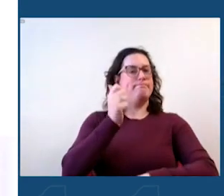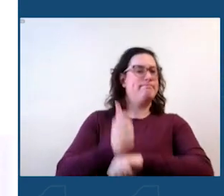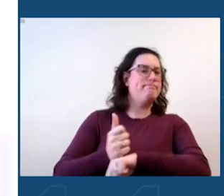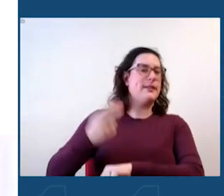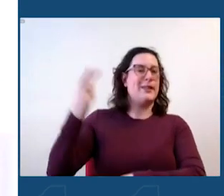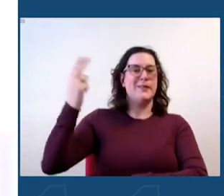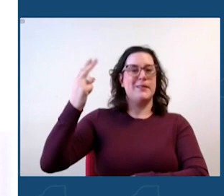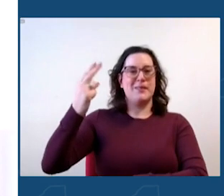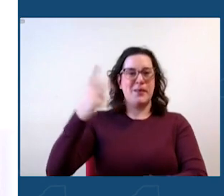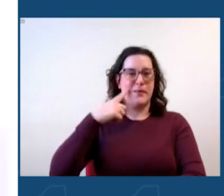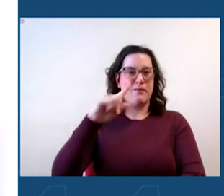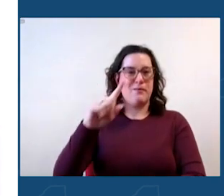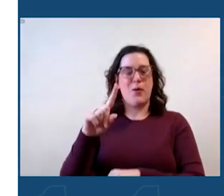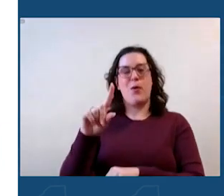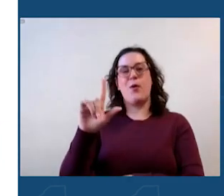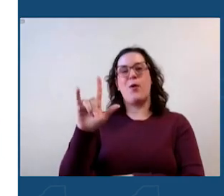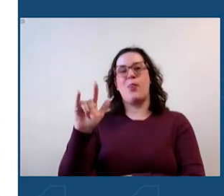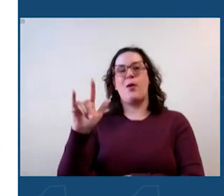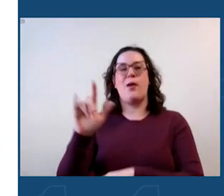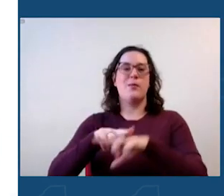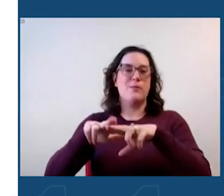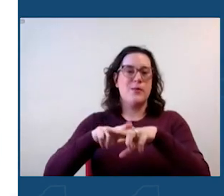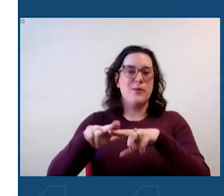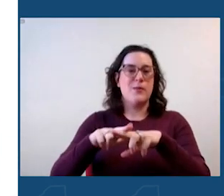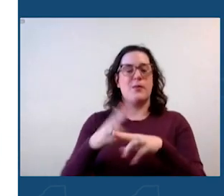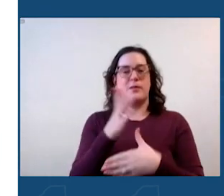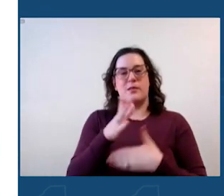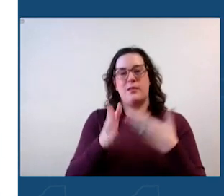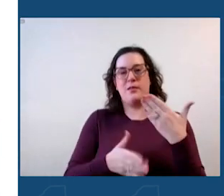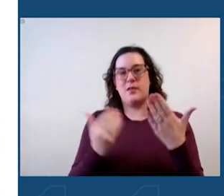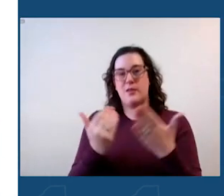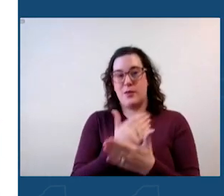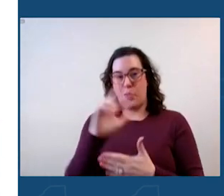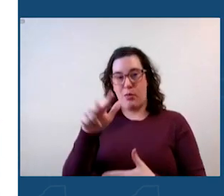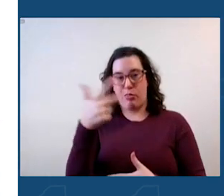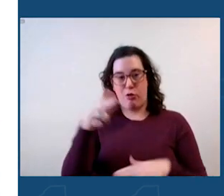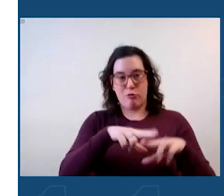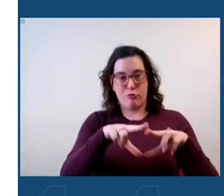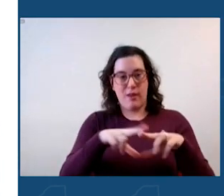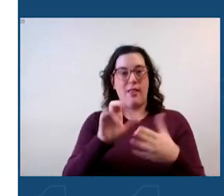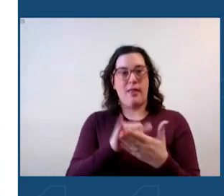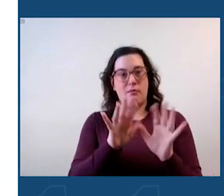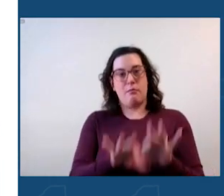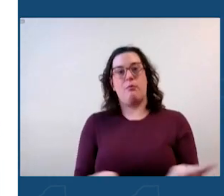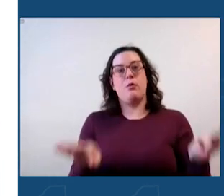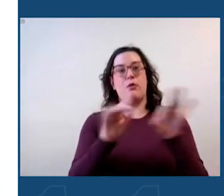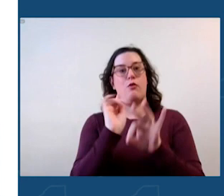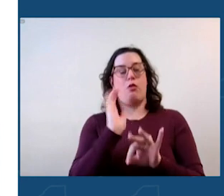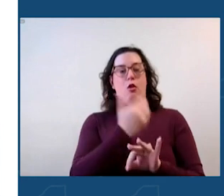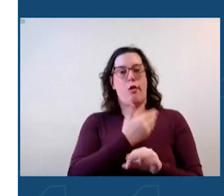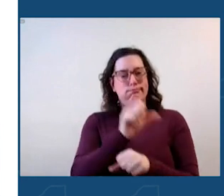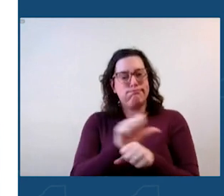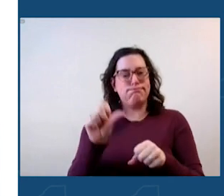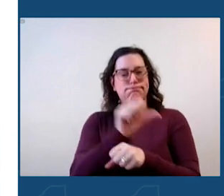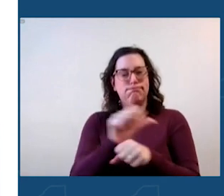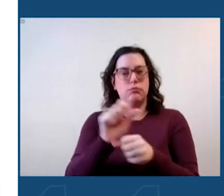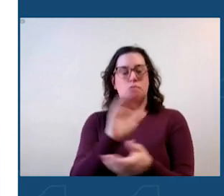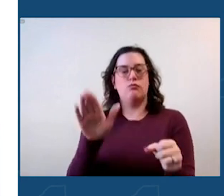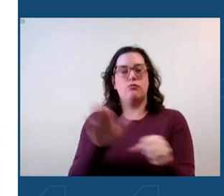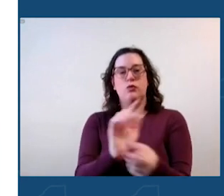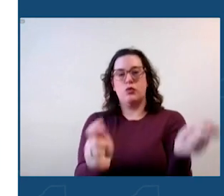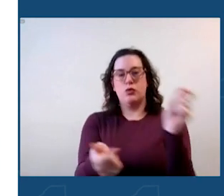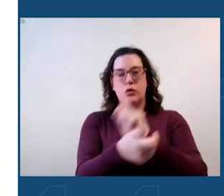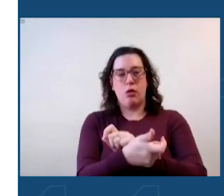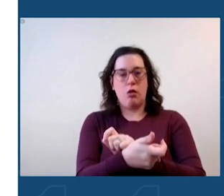Island Railroad. The completion of the new third track is a key to our efforts to completely transform Long Island